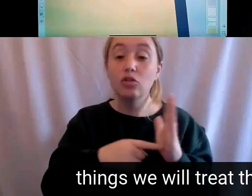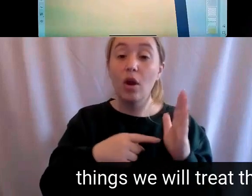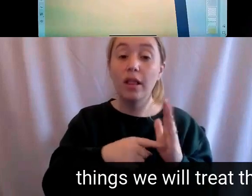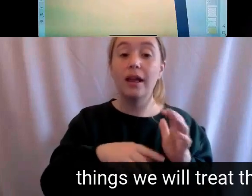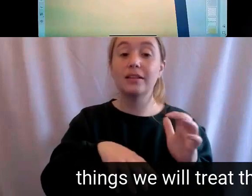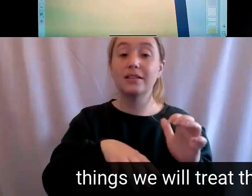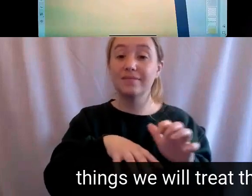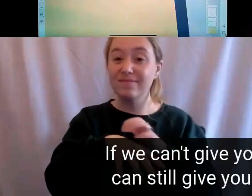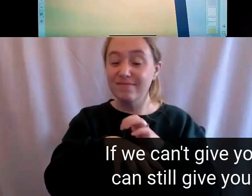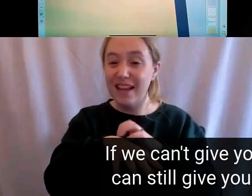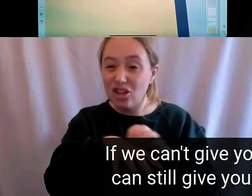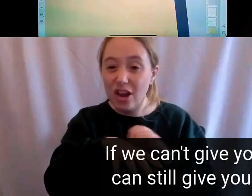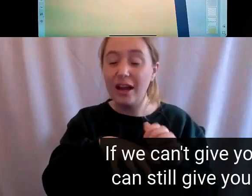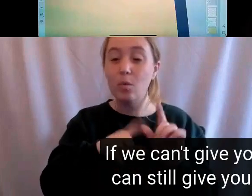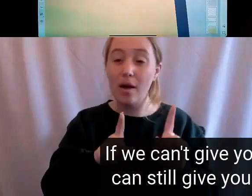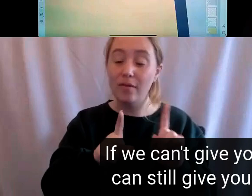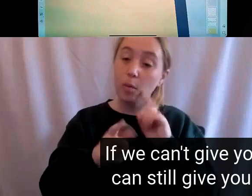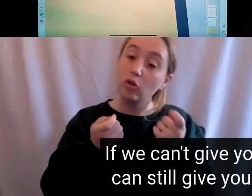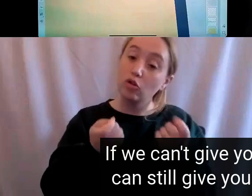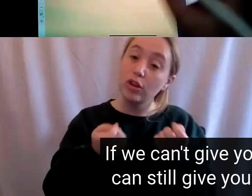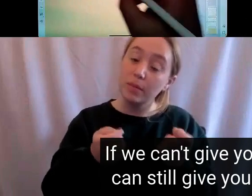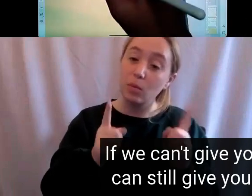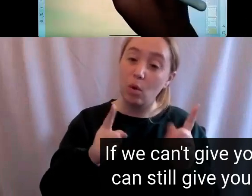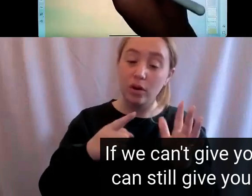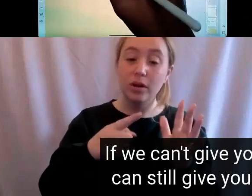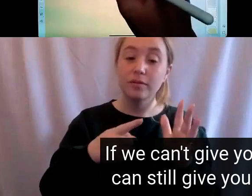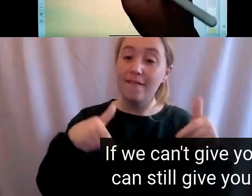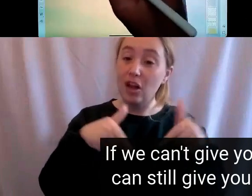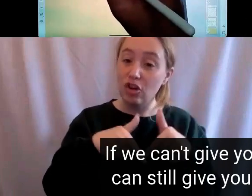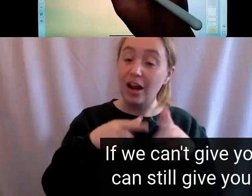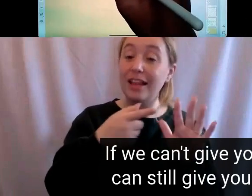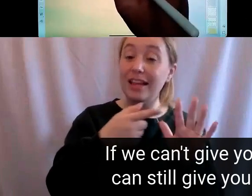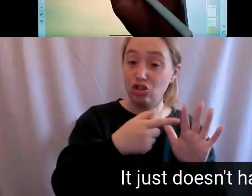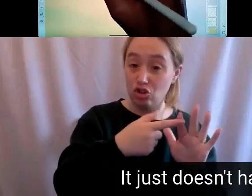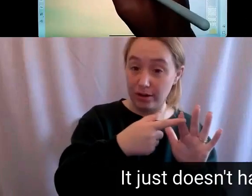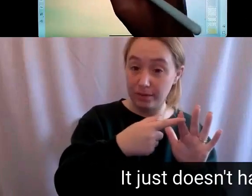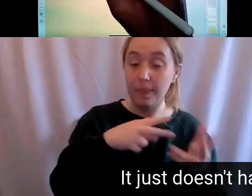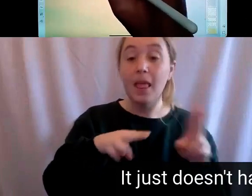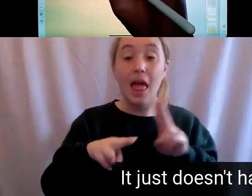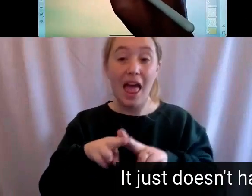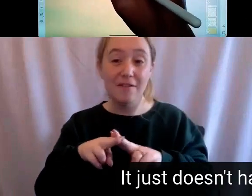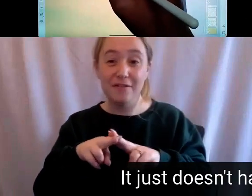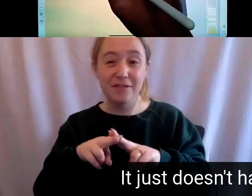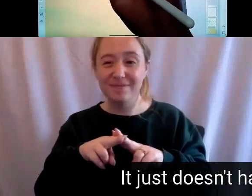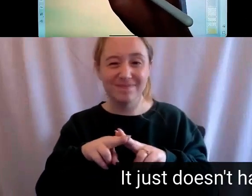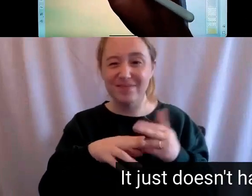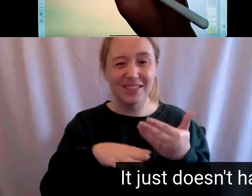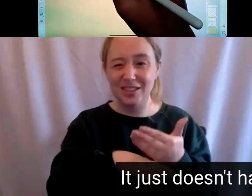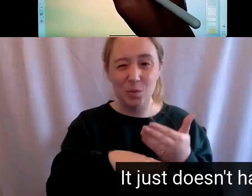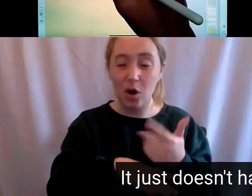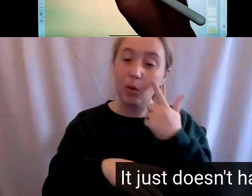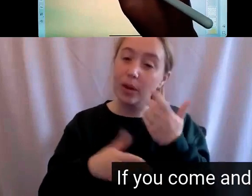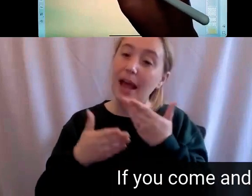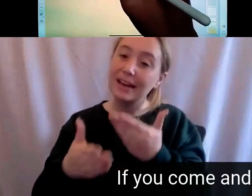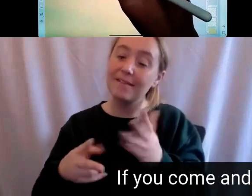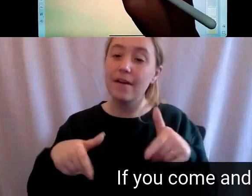vaginal estrogen. If we can't give you an estrogen, then we can still give you a vaginal moisturizer. It just doesn't have the same effect. But